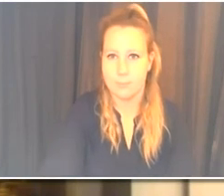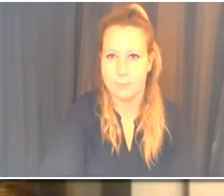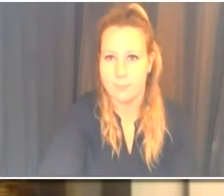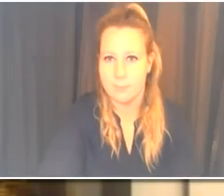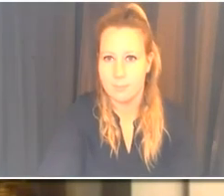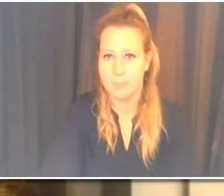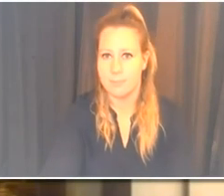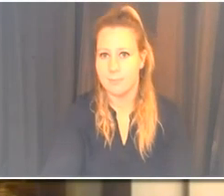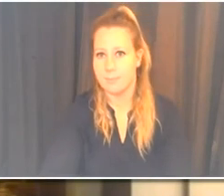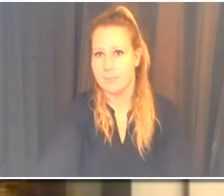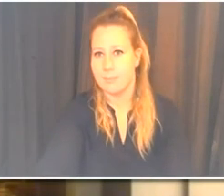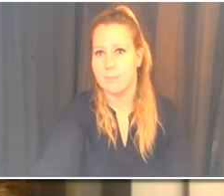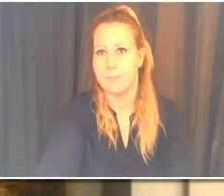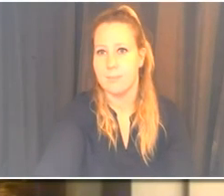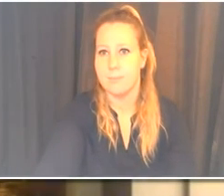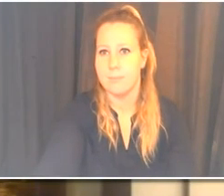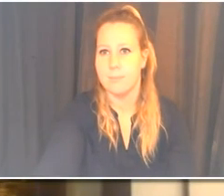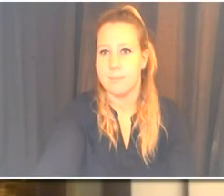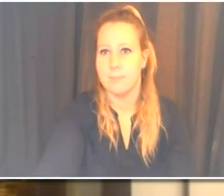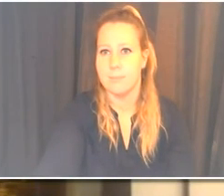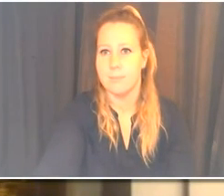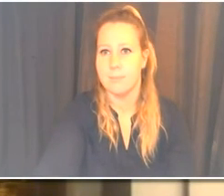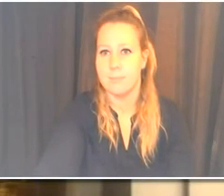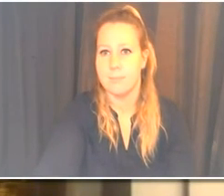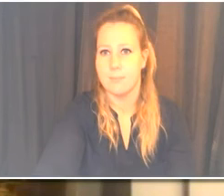addressed please stand stand